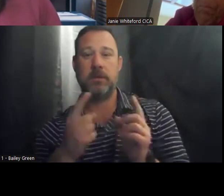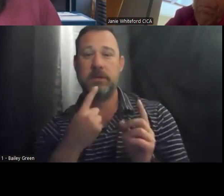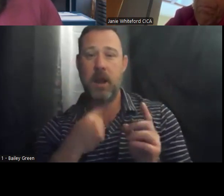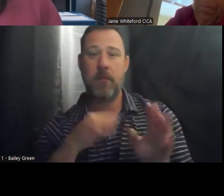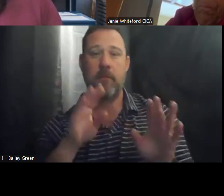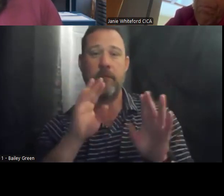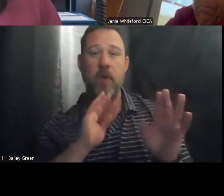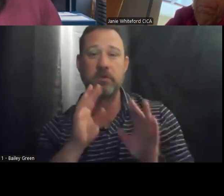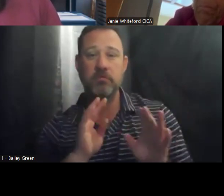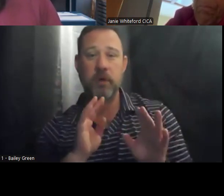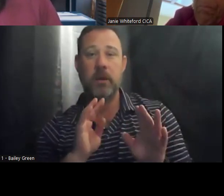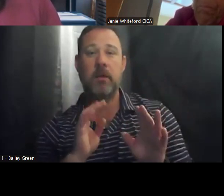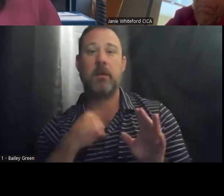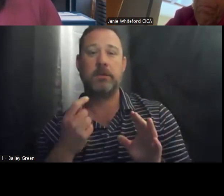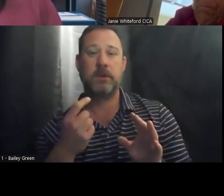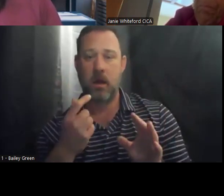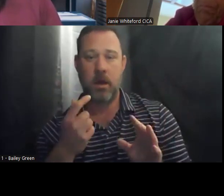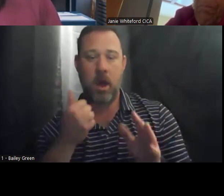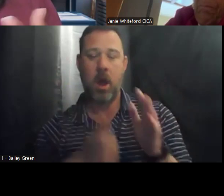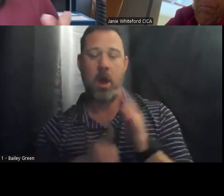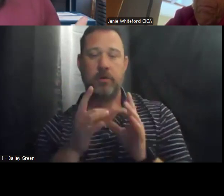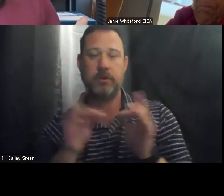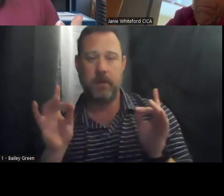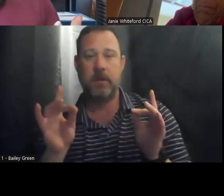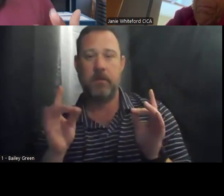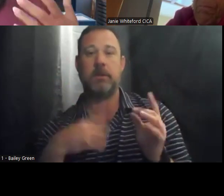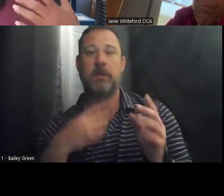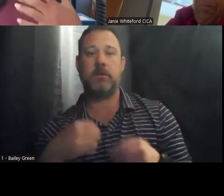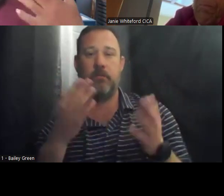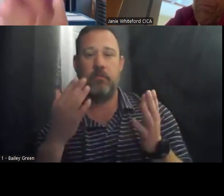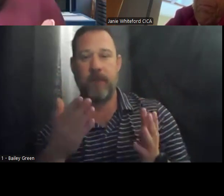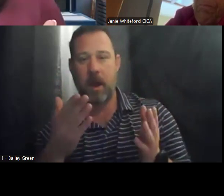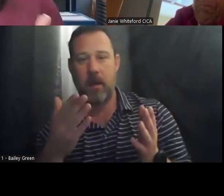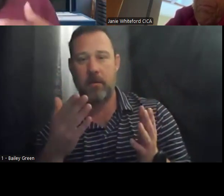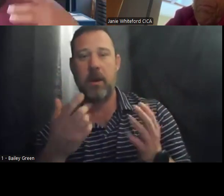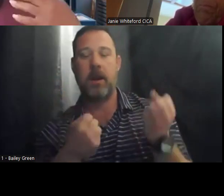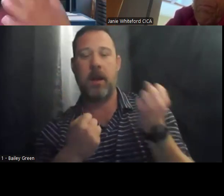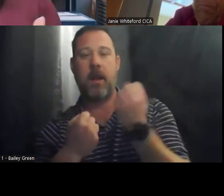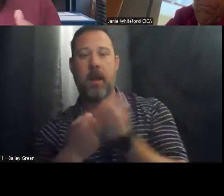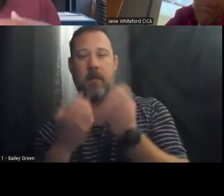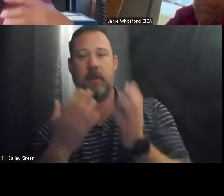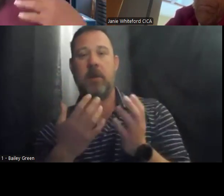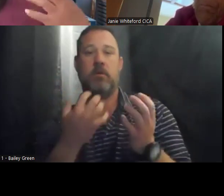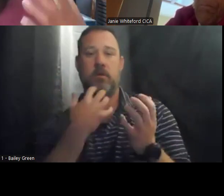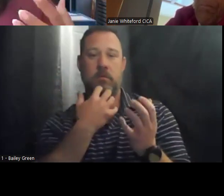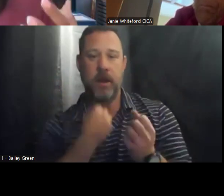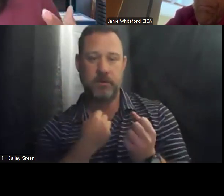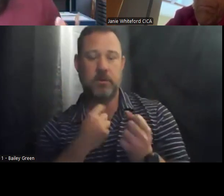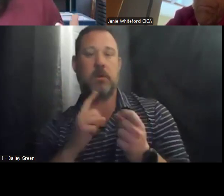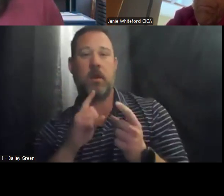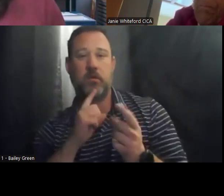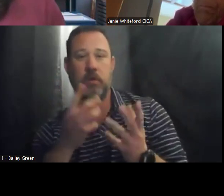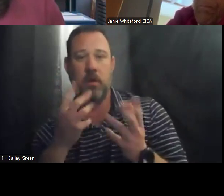frustrated is an understatement, because as a provider and an advocate, you're passionate. You really